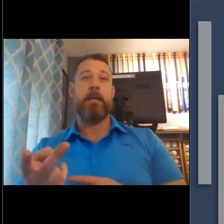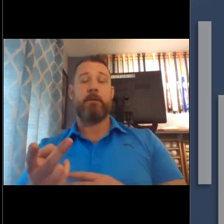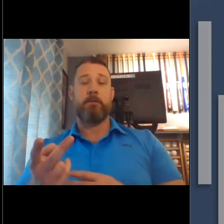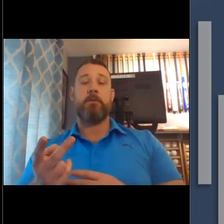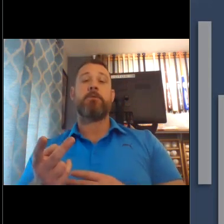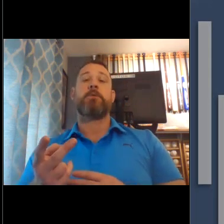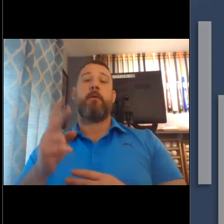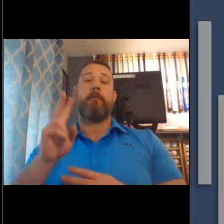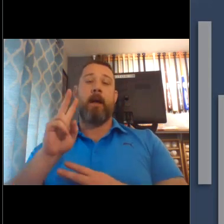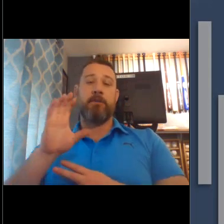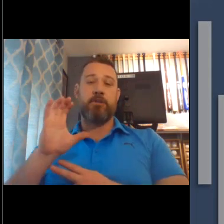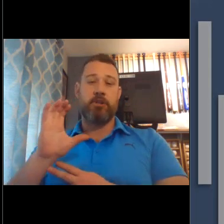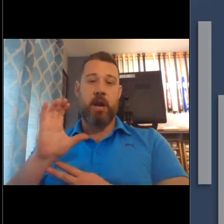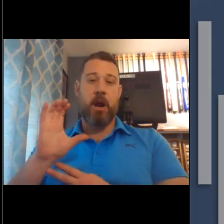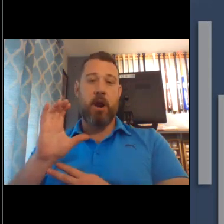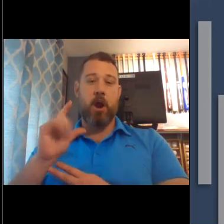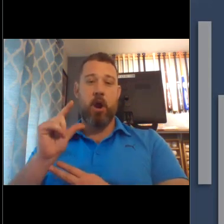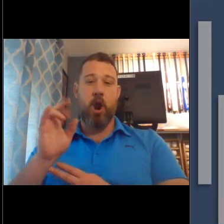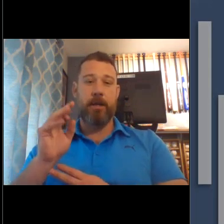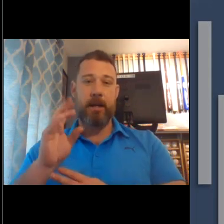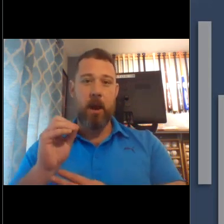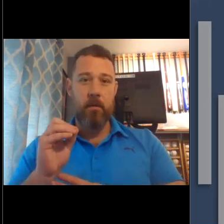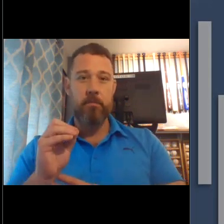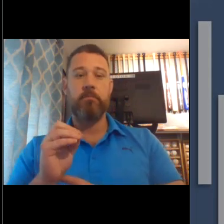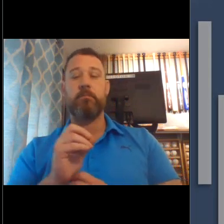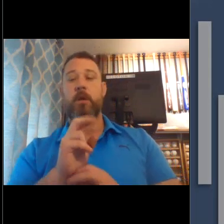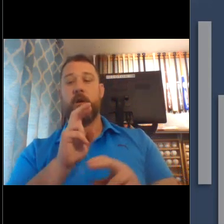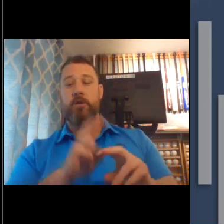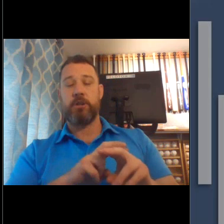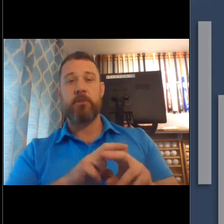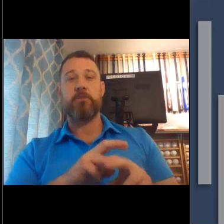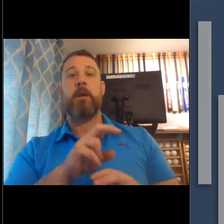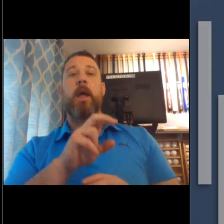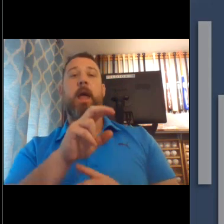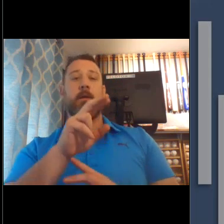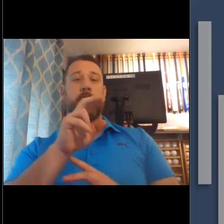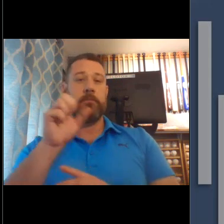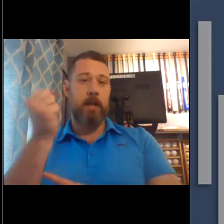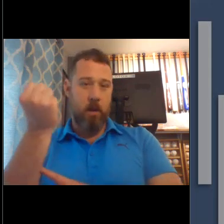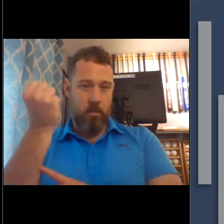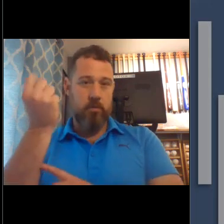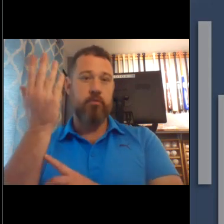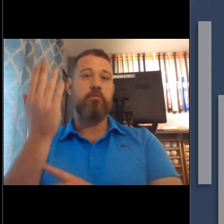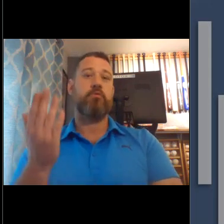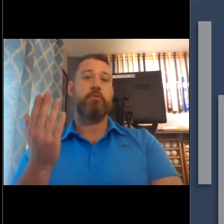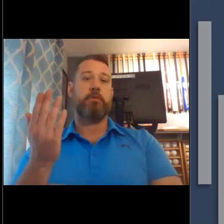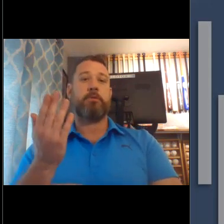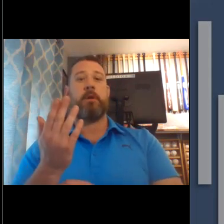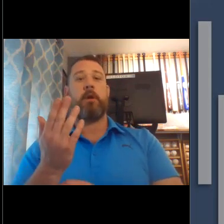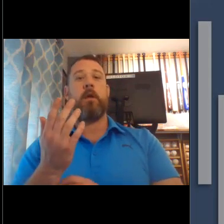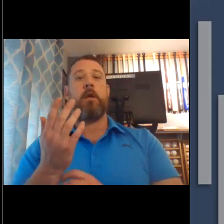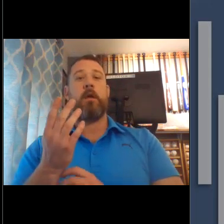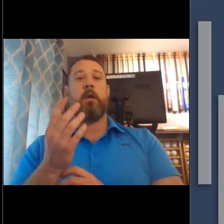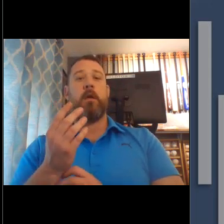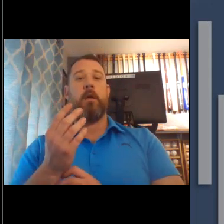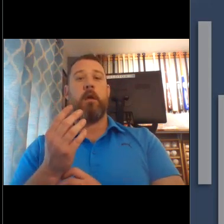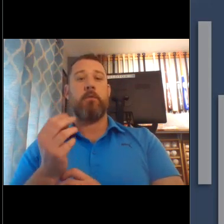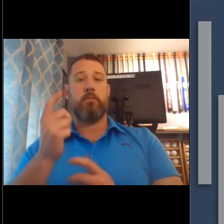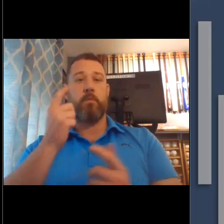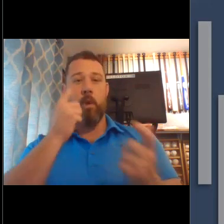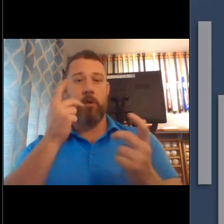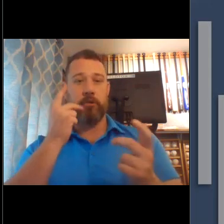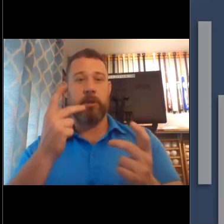welcome. Chair Eager and colleagues and stakeholders in the room, as well as watching us online.